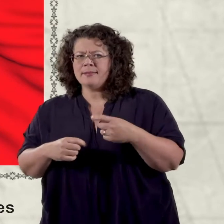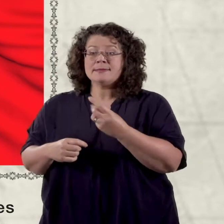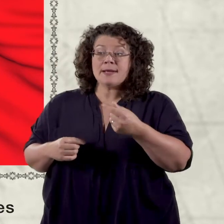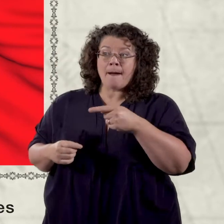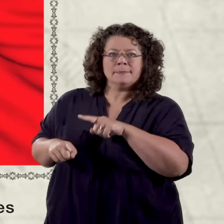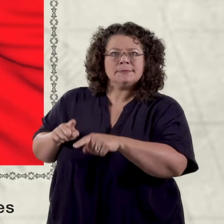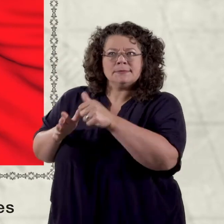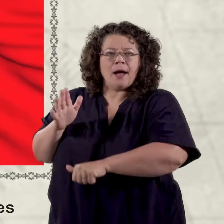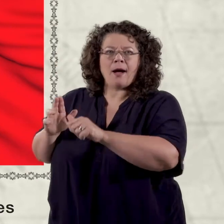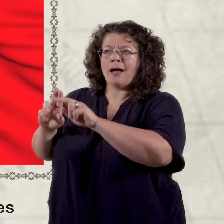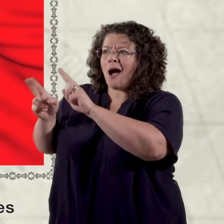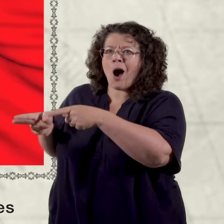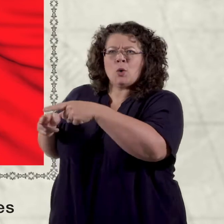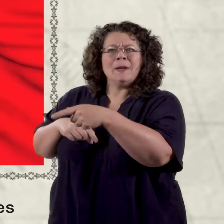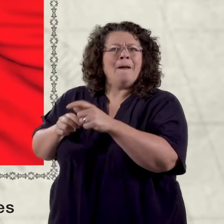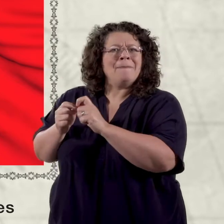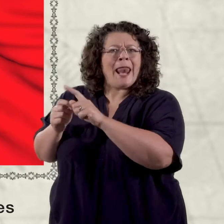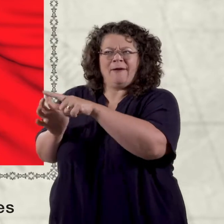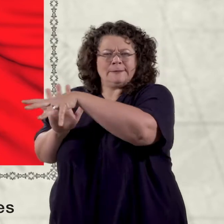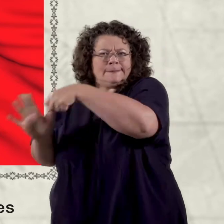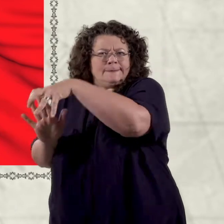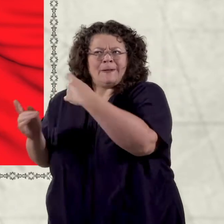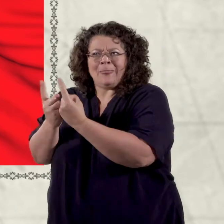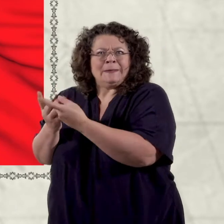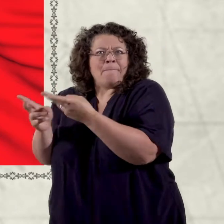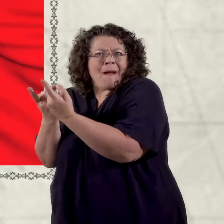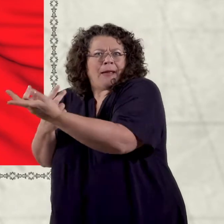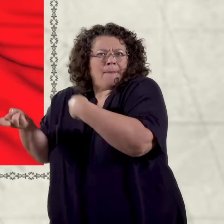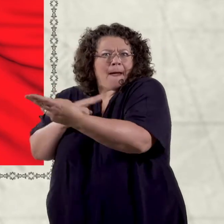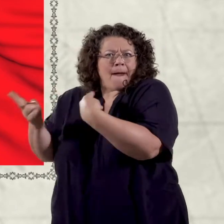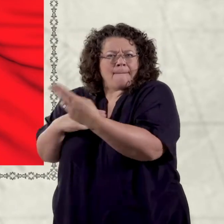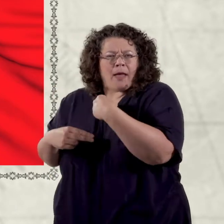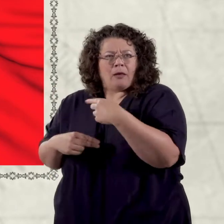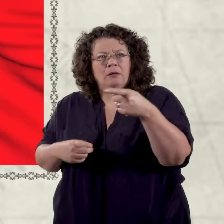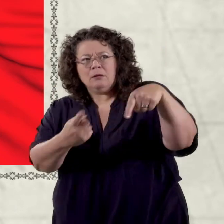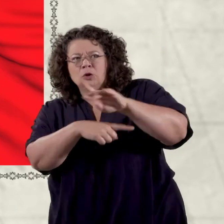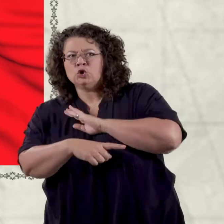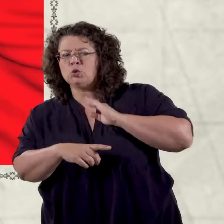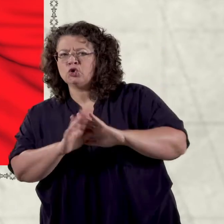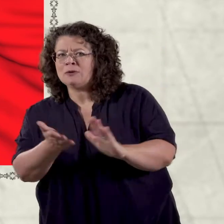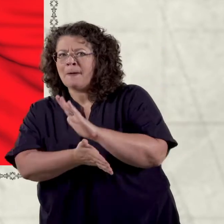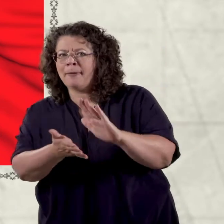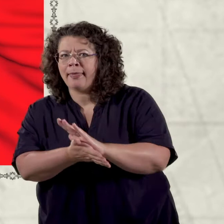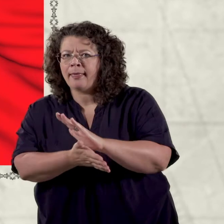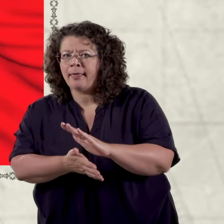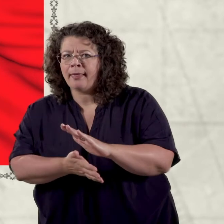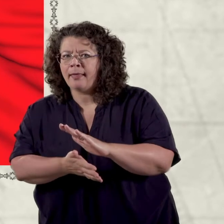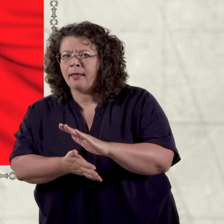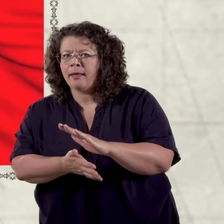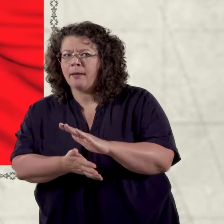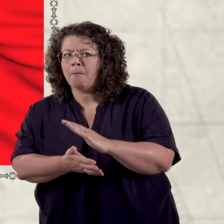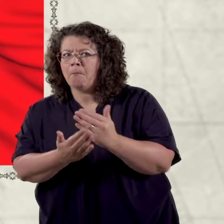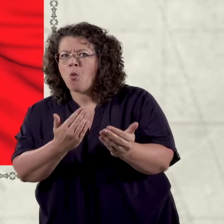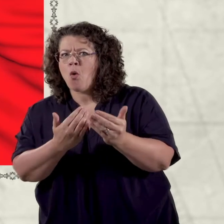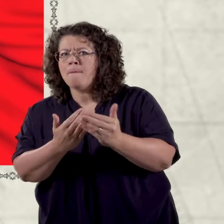the homes of the bailiffs, getting their property back. Oh, the soldiers were not happy with that.